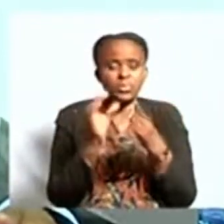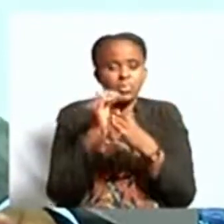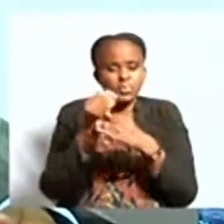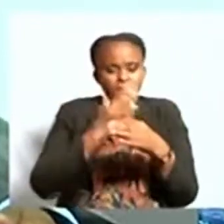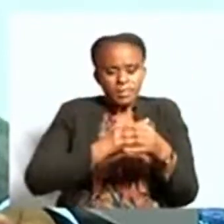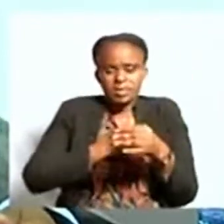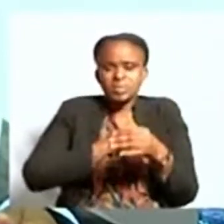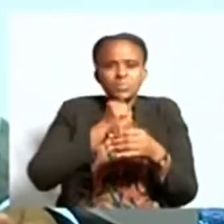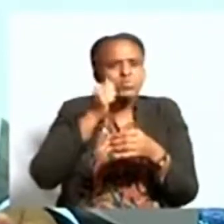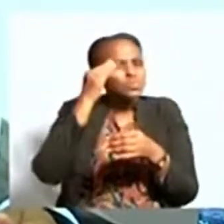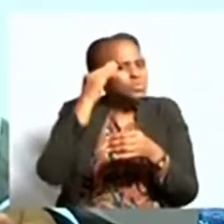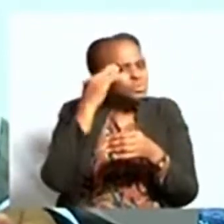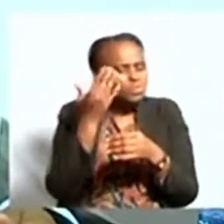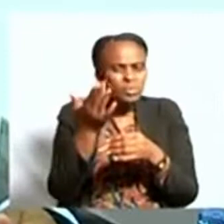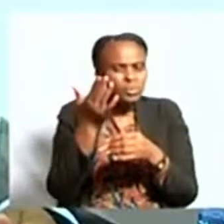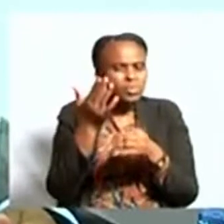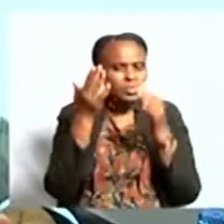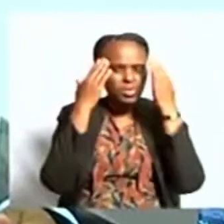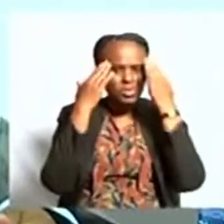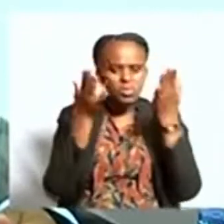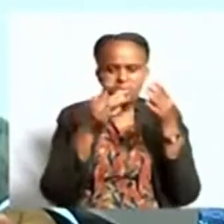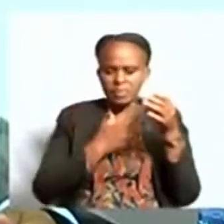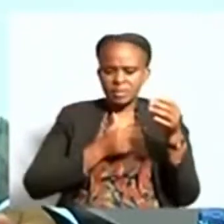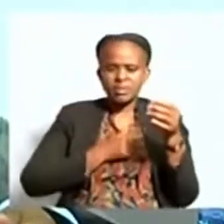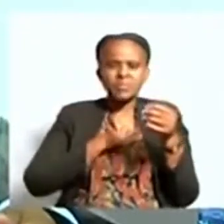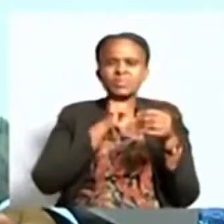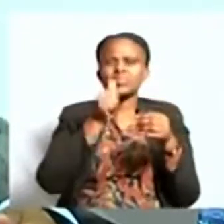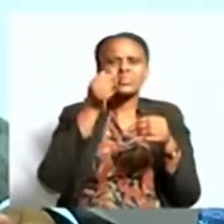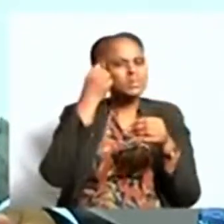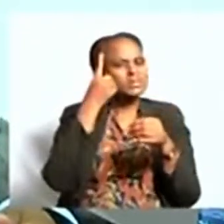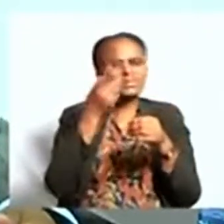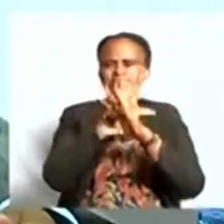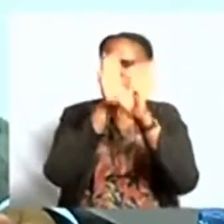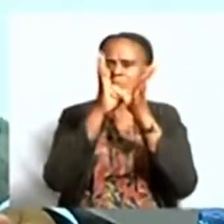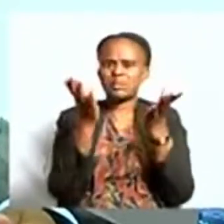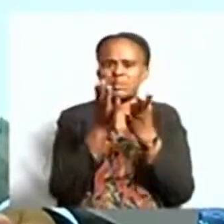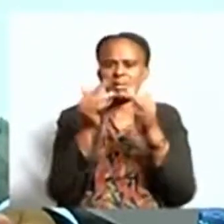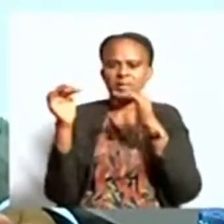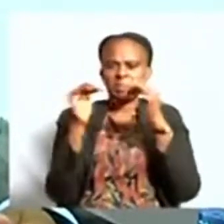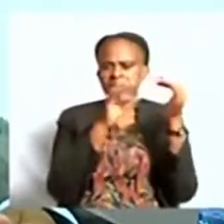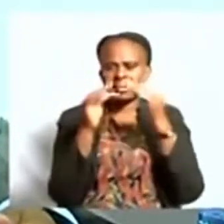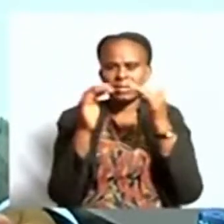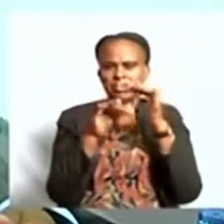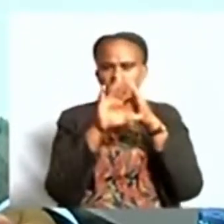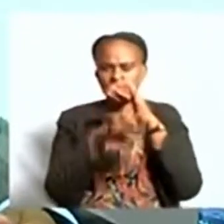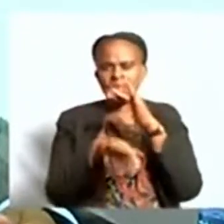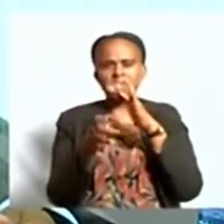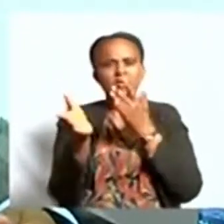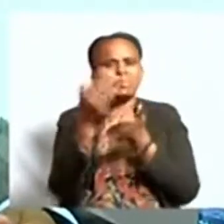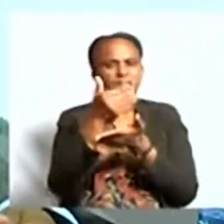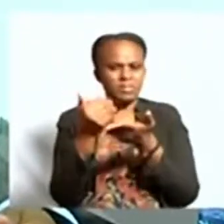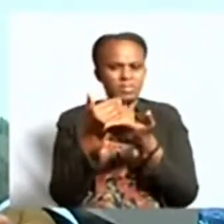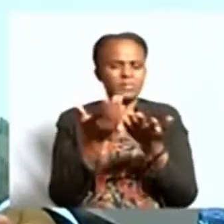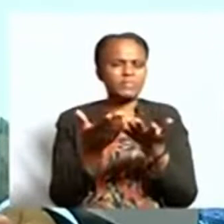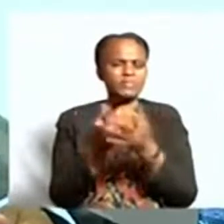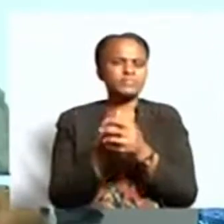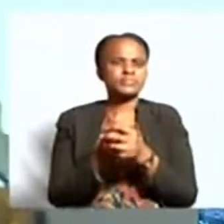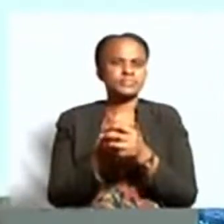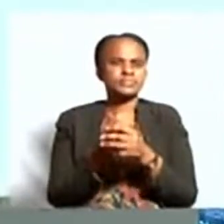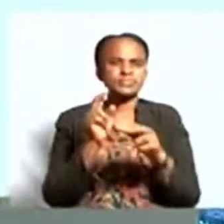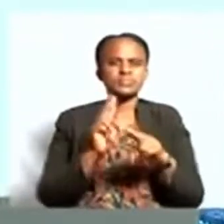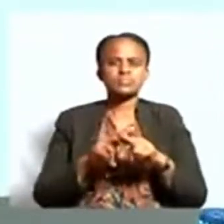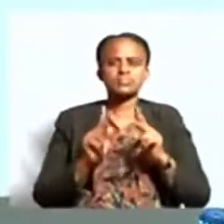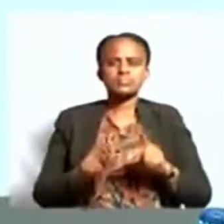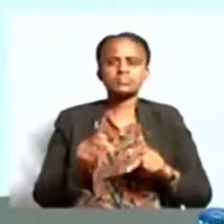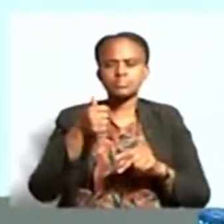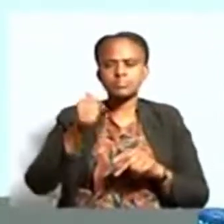know, Minister of Finance. I can't understand this because they're disputing this under collection. And Chair,